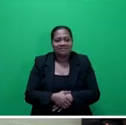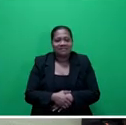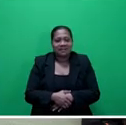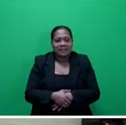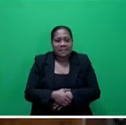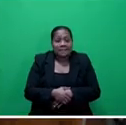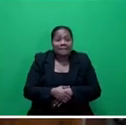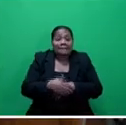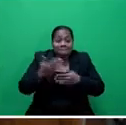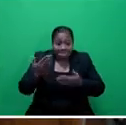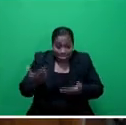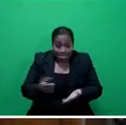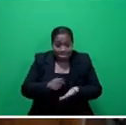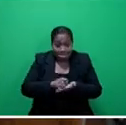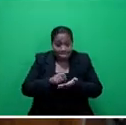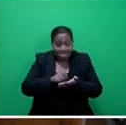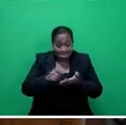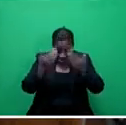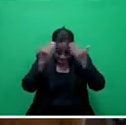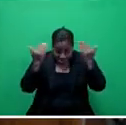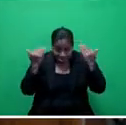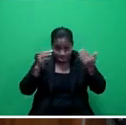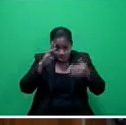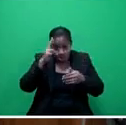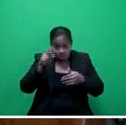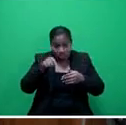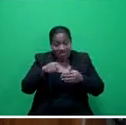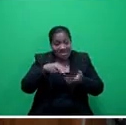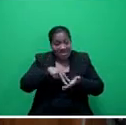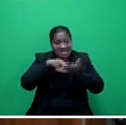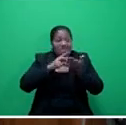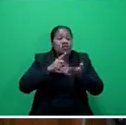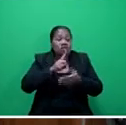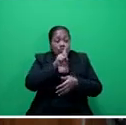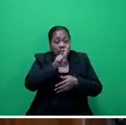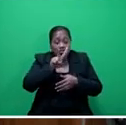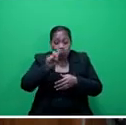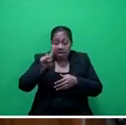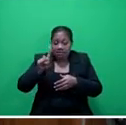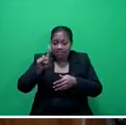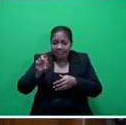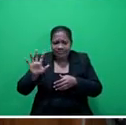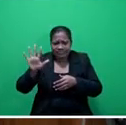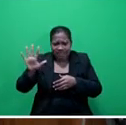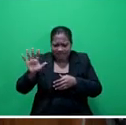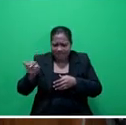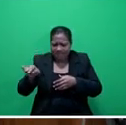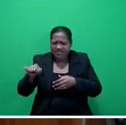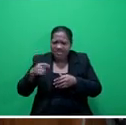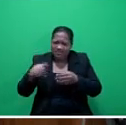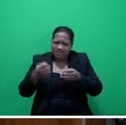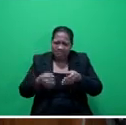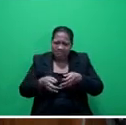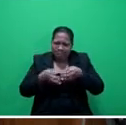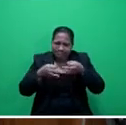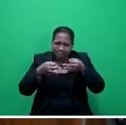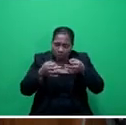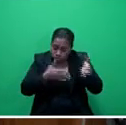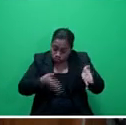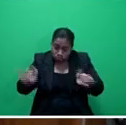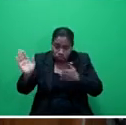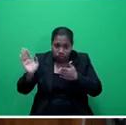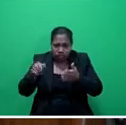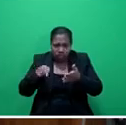Honourable Speaker say, pursuant to the Standing Order 121 Clause 5, I hereby move a motion without notice that the debate of the content of the report